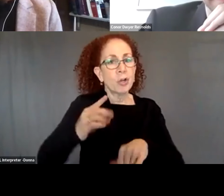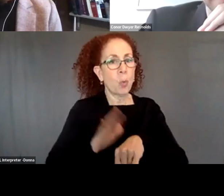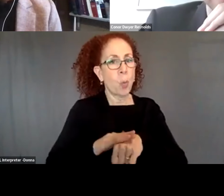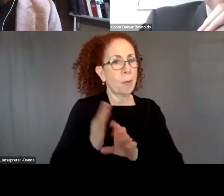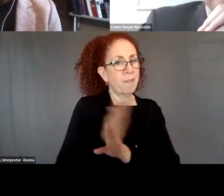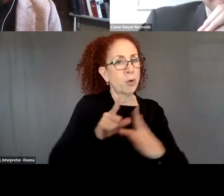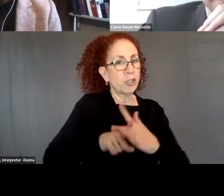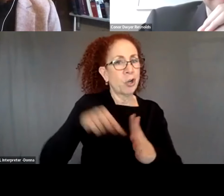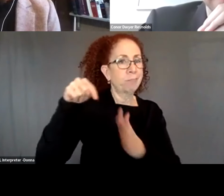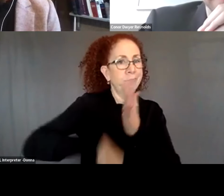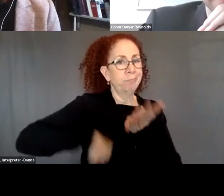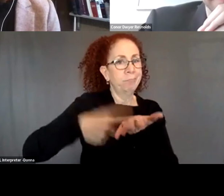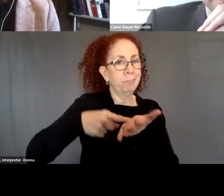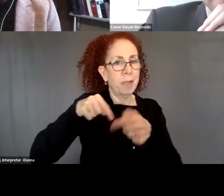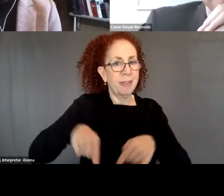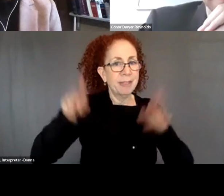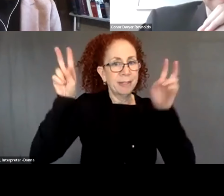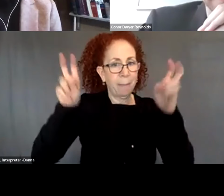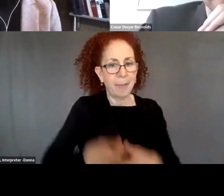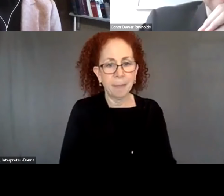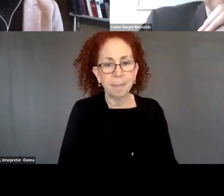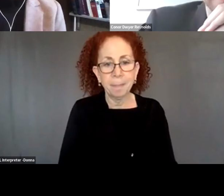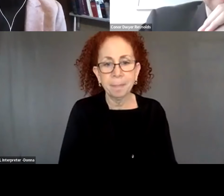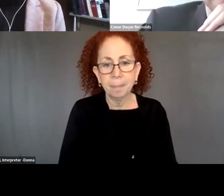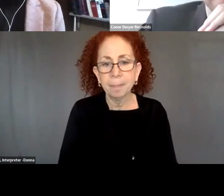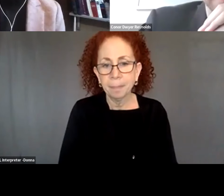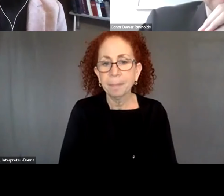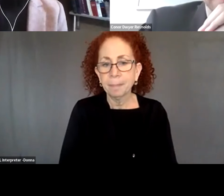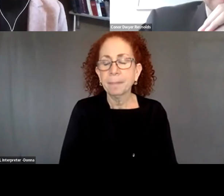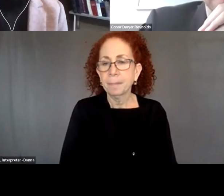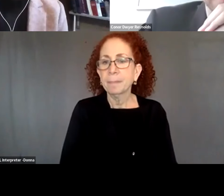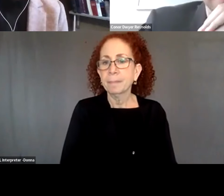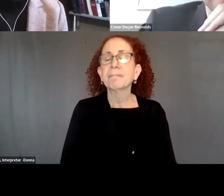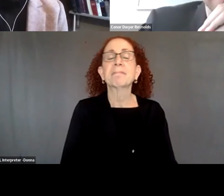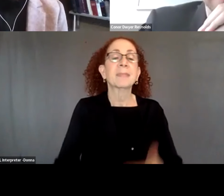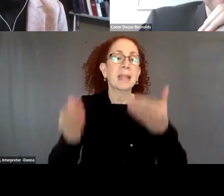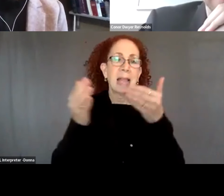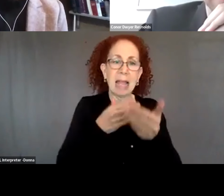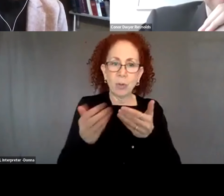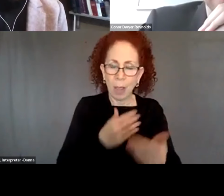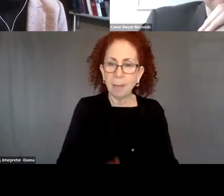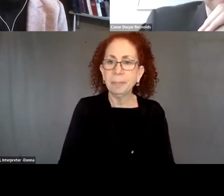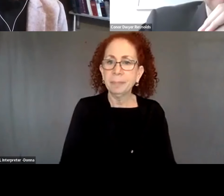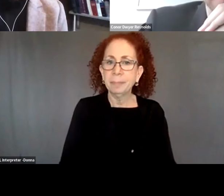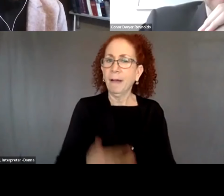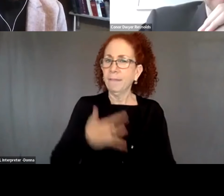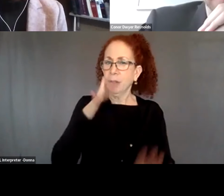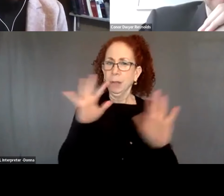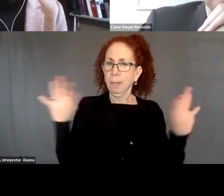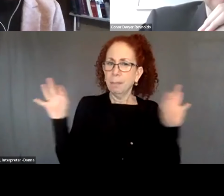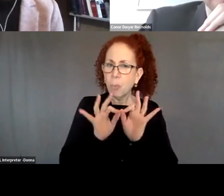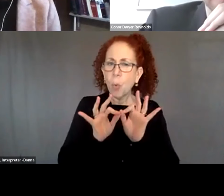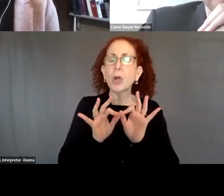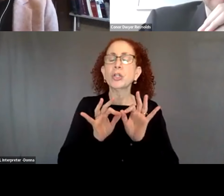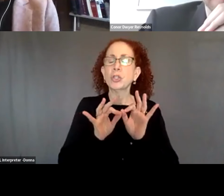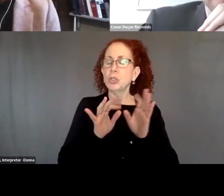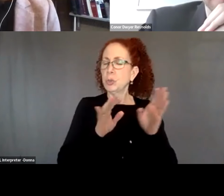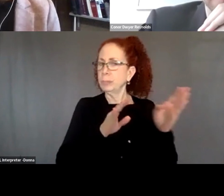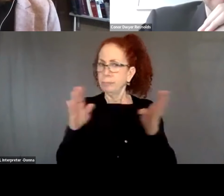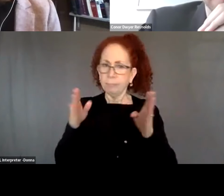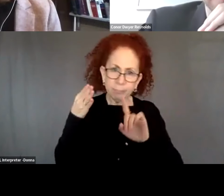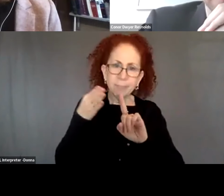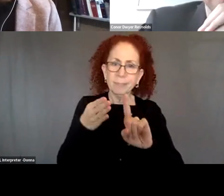about some of the information that I'm going to share today. But in any event, I think it's important to kind of center the unique harms